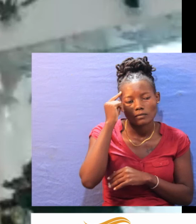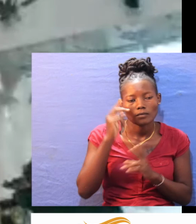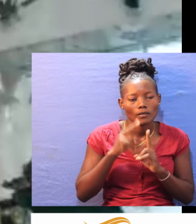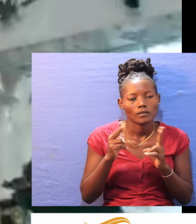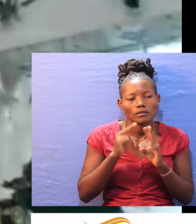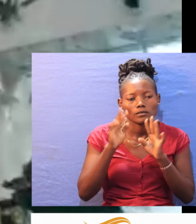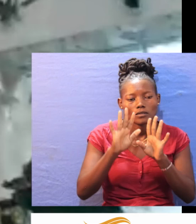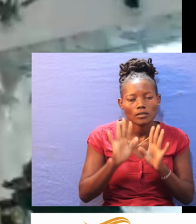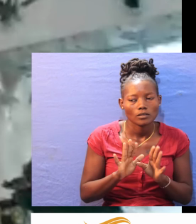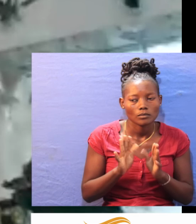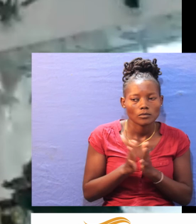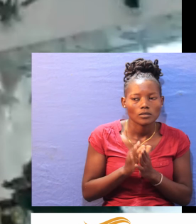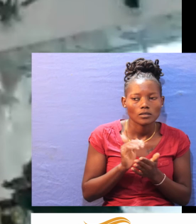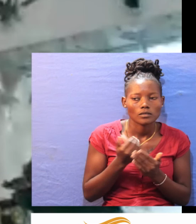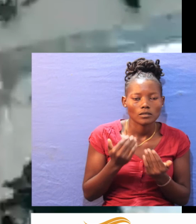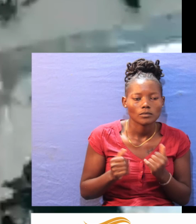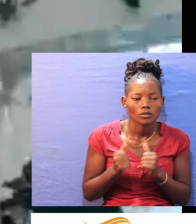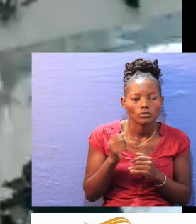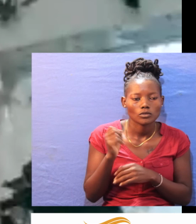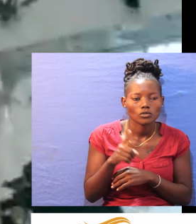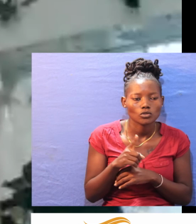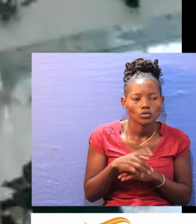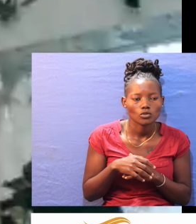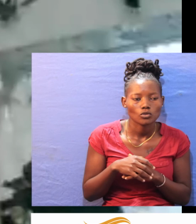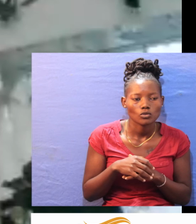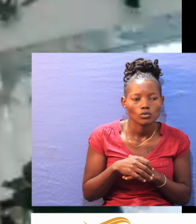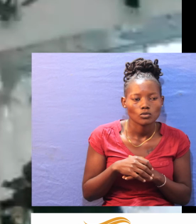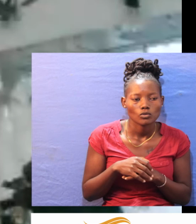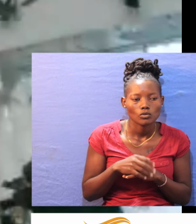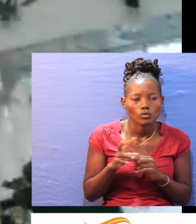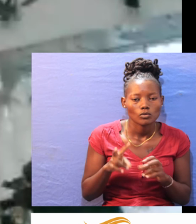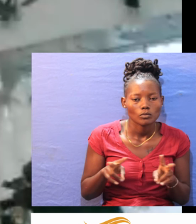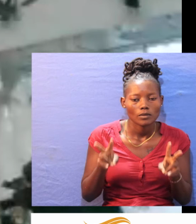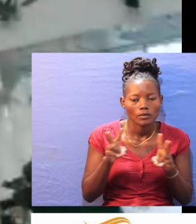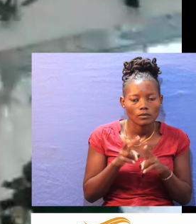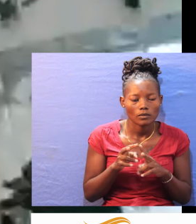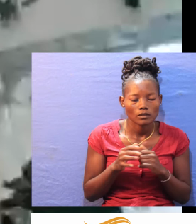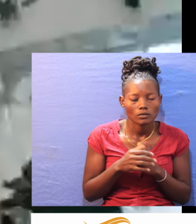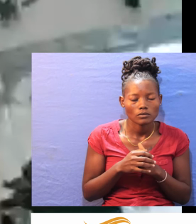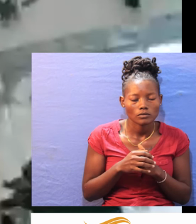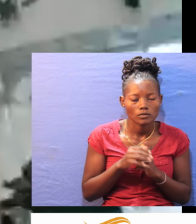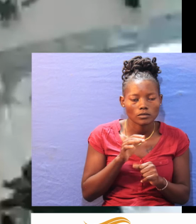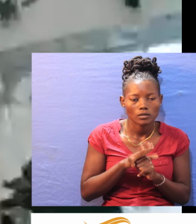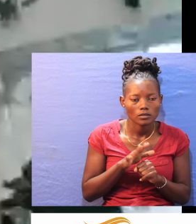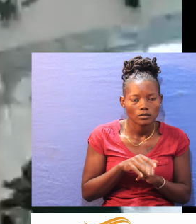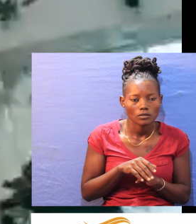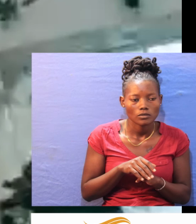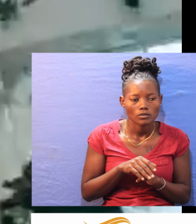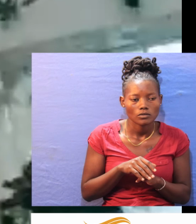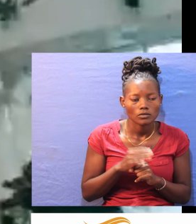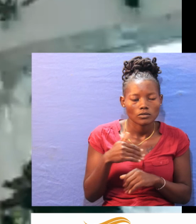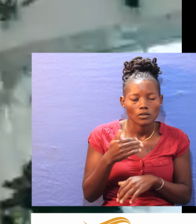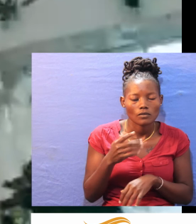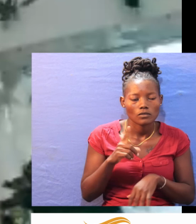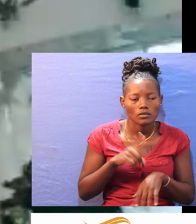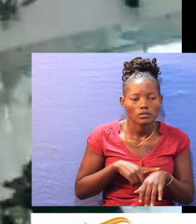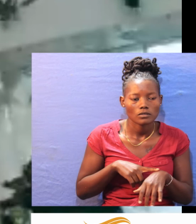important, and something that needs to be implemented and done on a regular